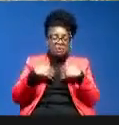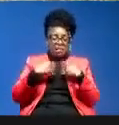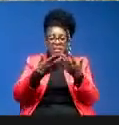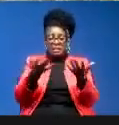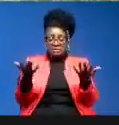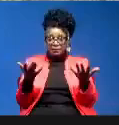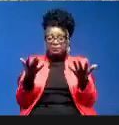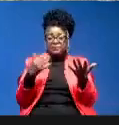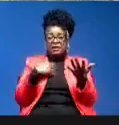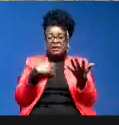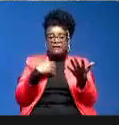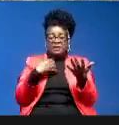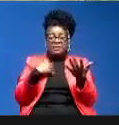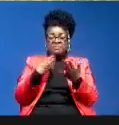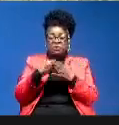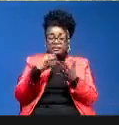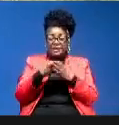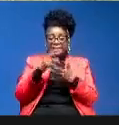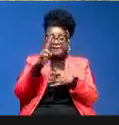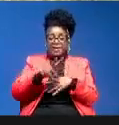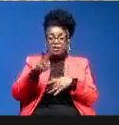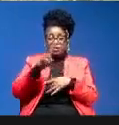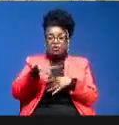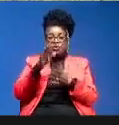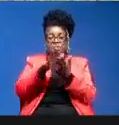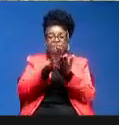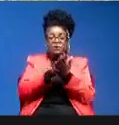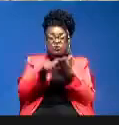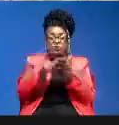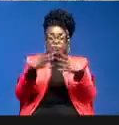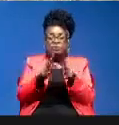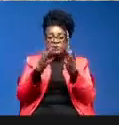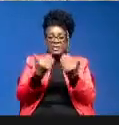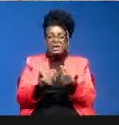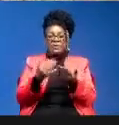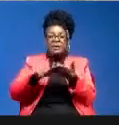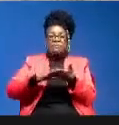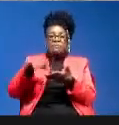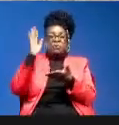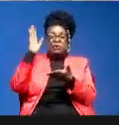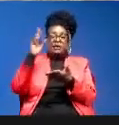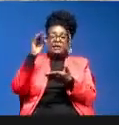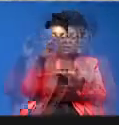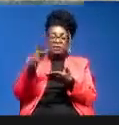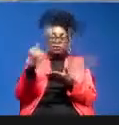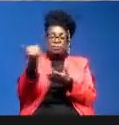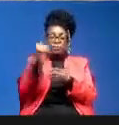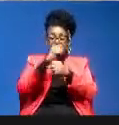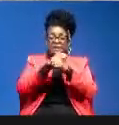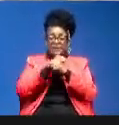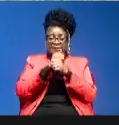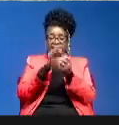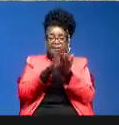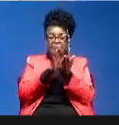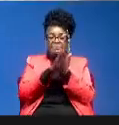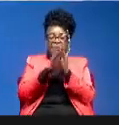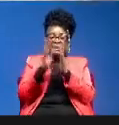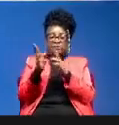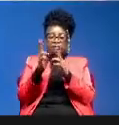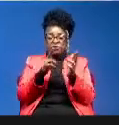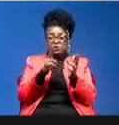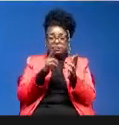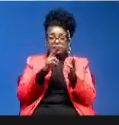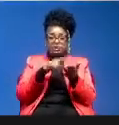By placing a monetary value on conservation, the community has been more inclined to protect and conserve natural